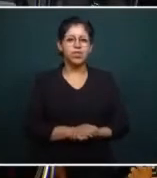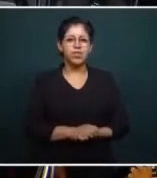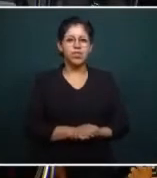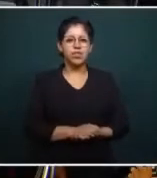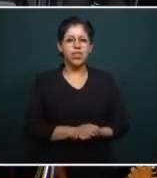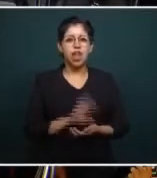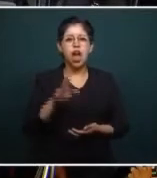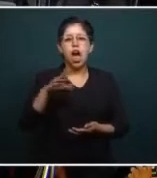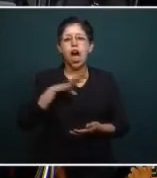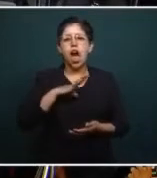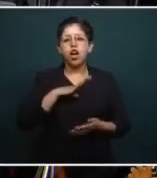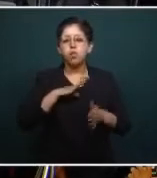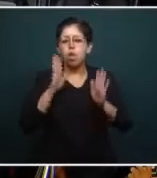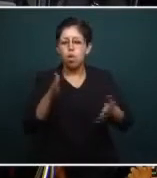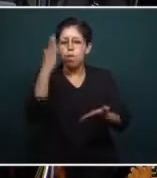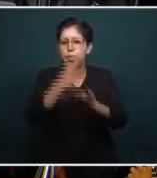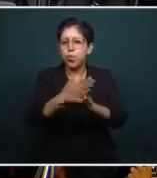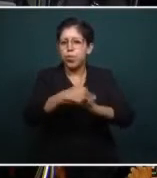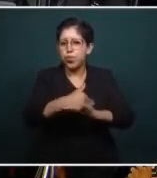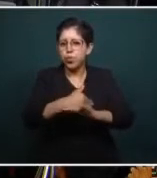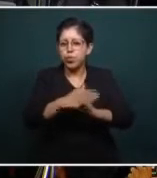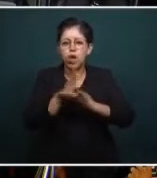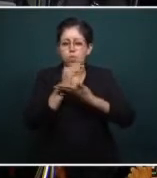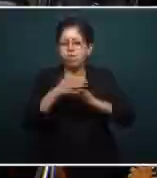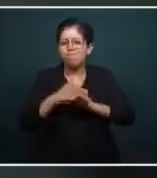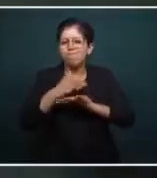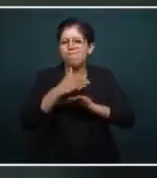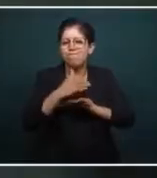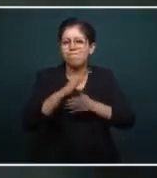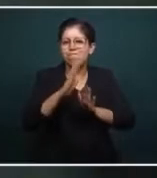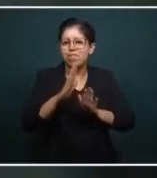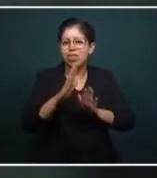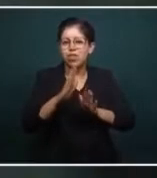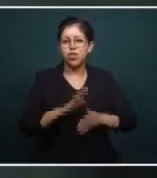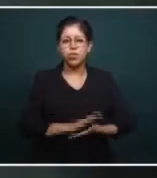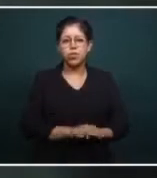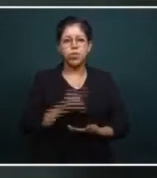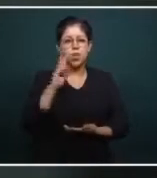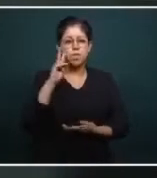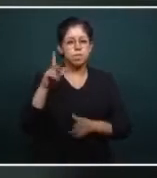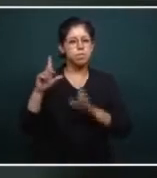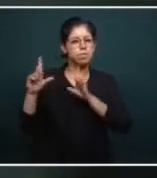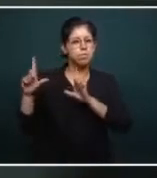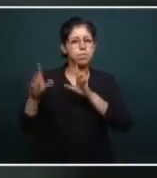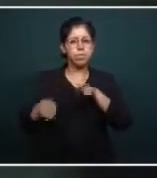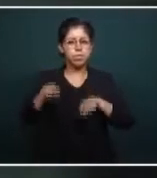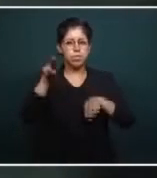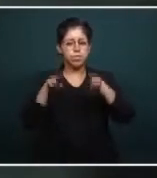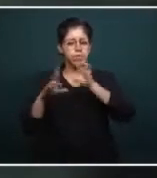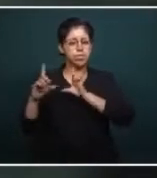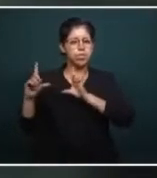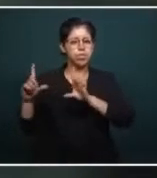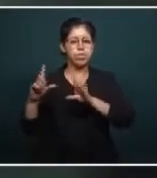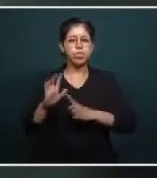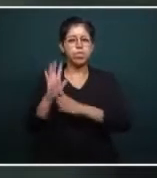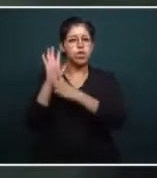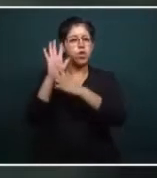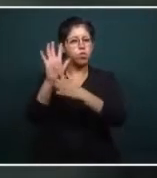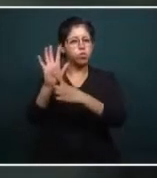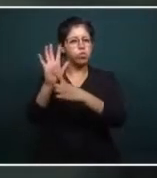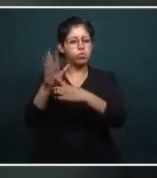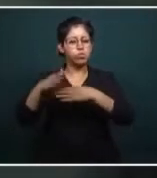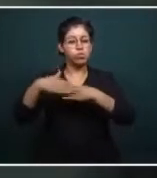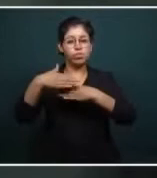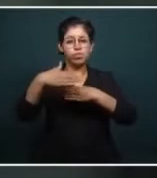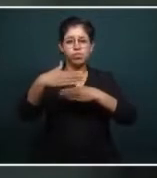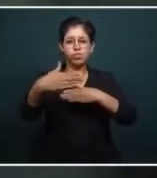and now we can say that there is a contention of the growth. In the first graph,